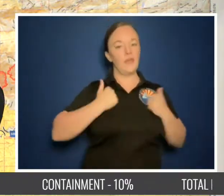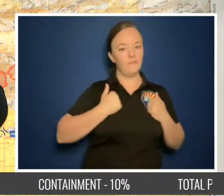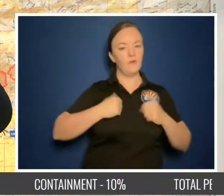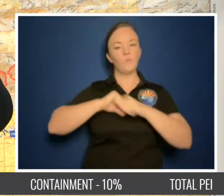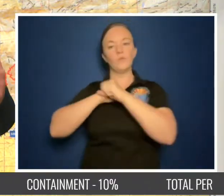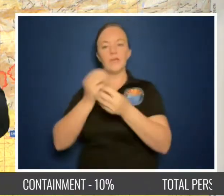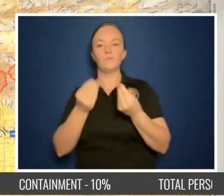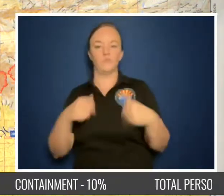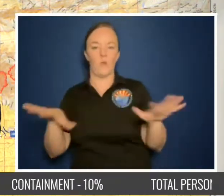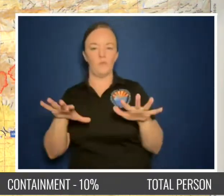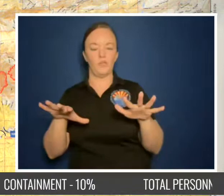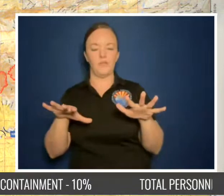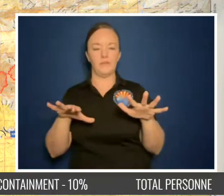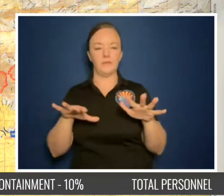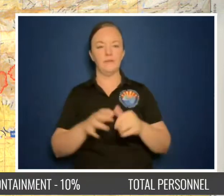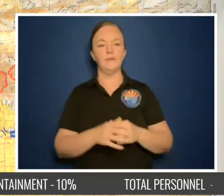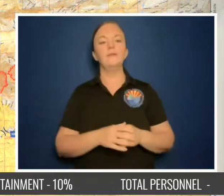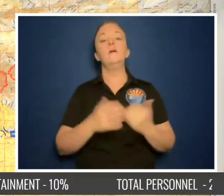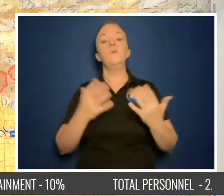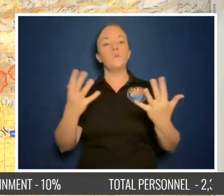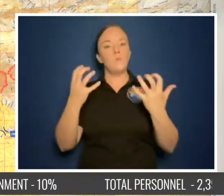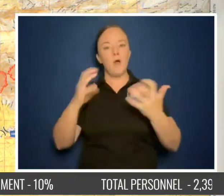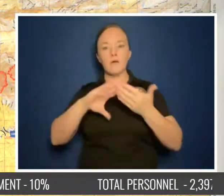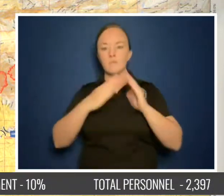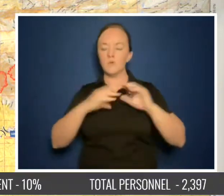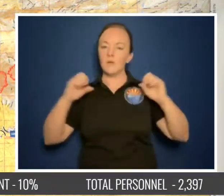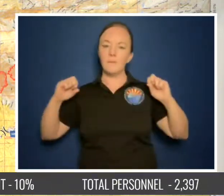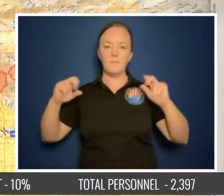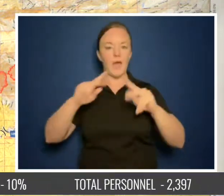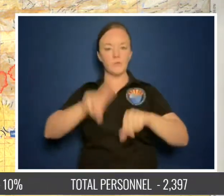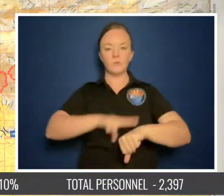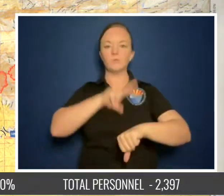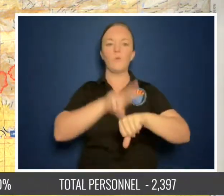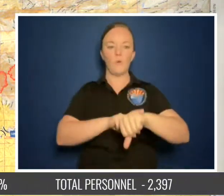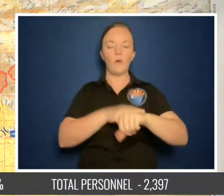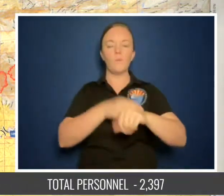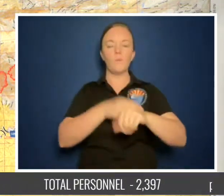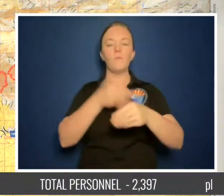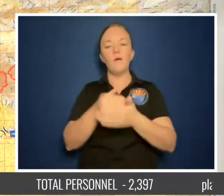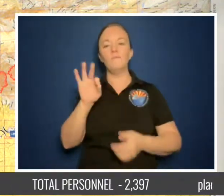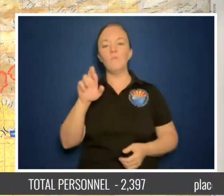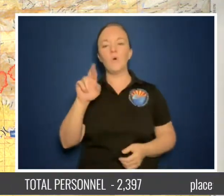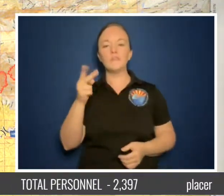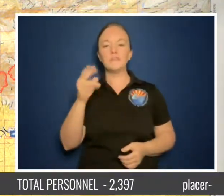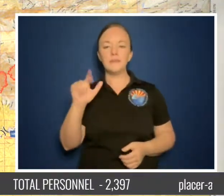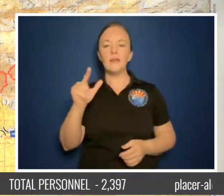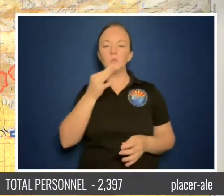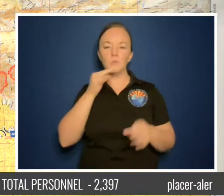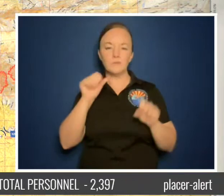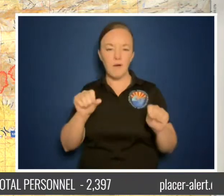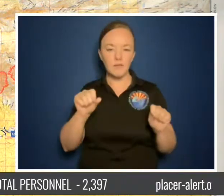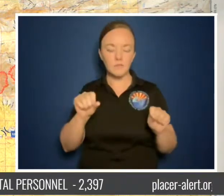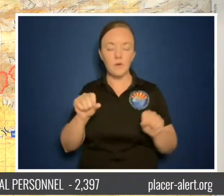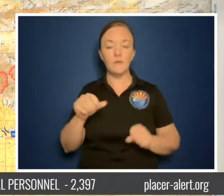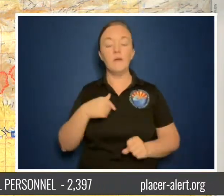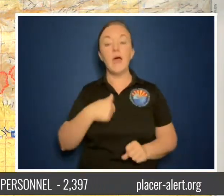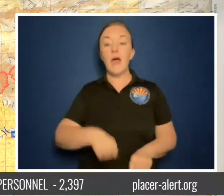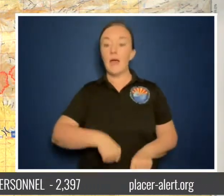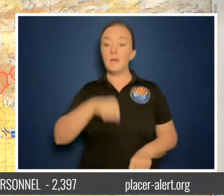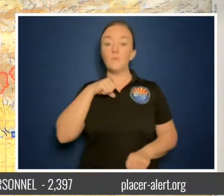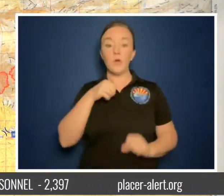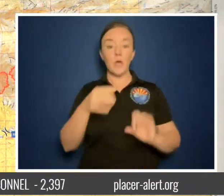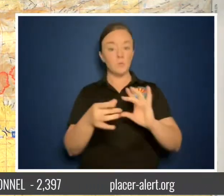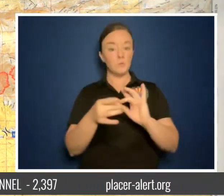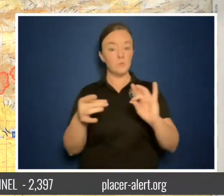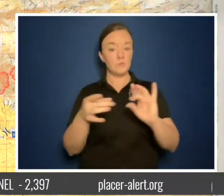and to restore normality back to the communities in and around Forest Hill. And I'm really proud to say that because of the